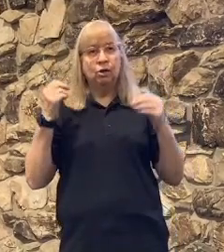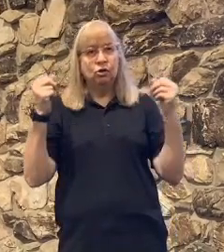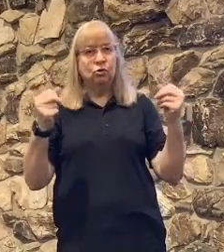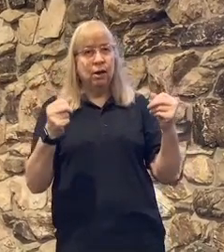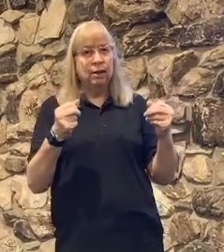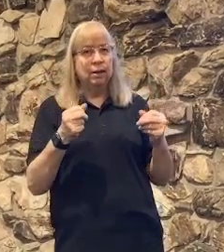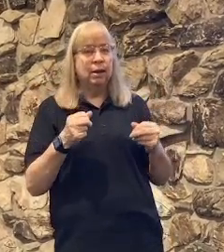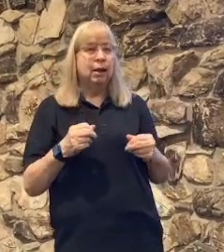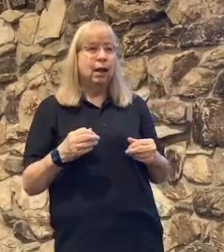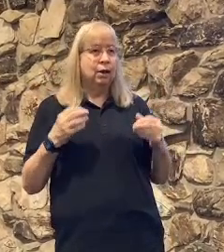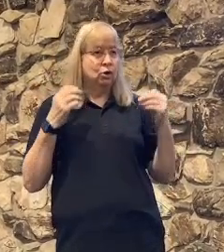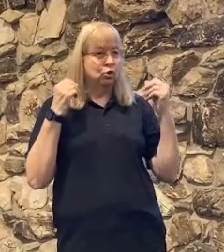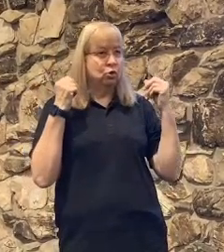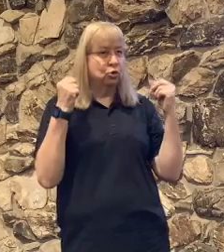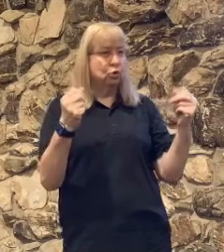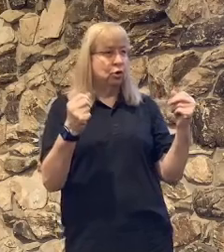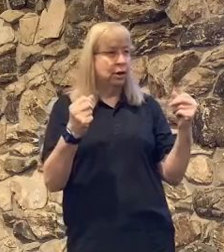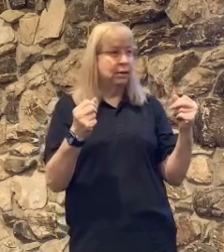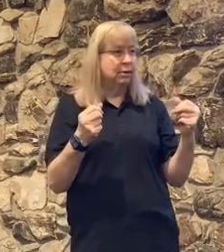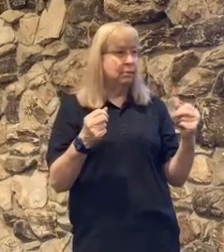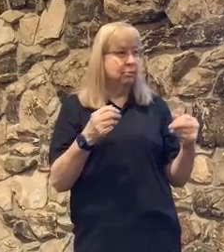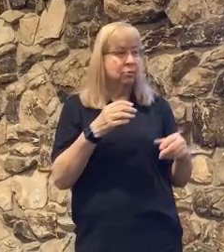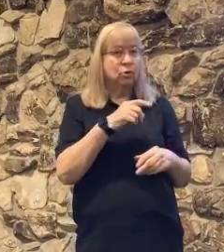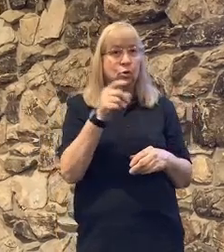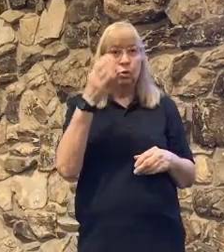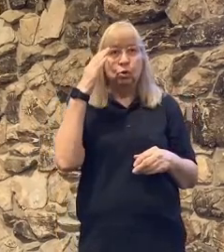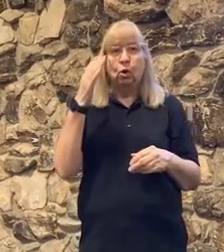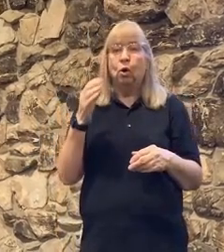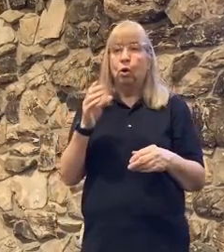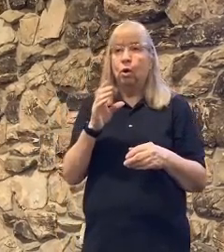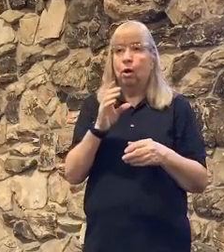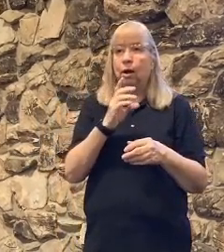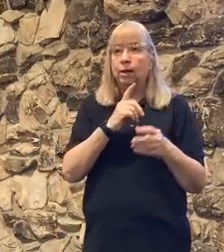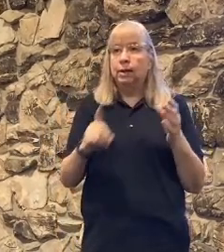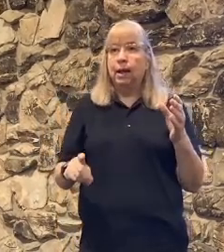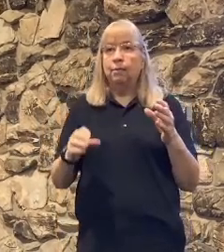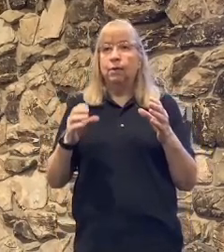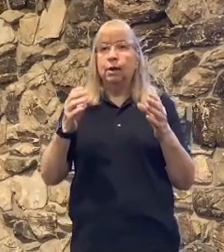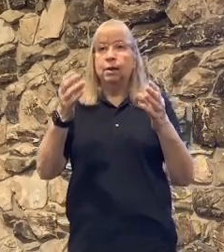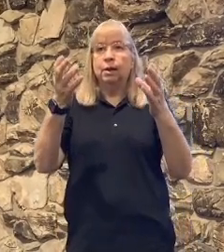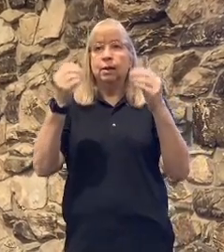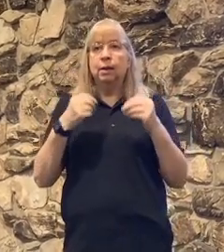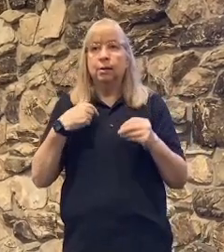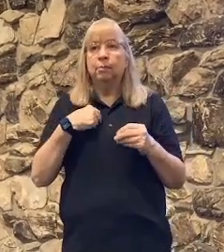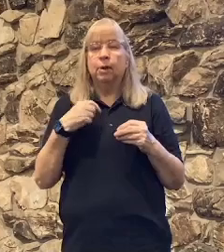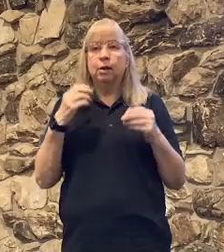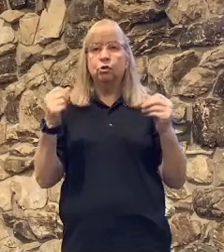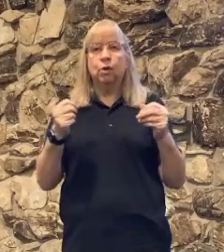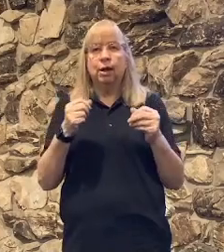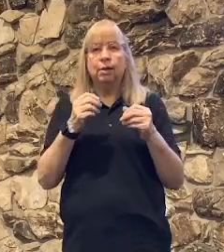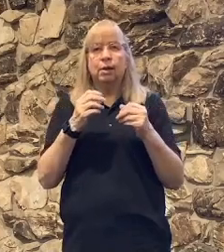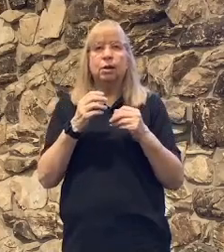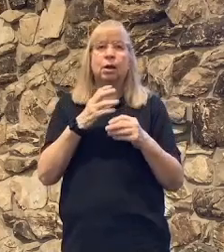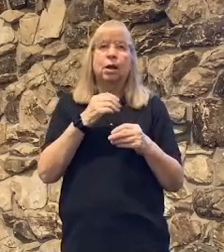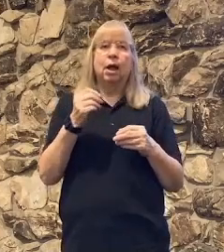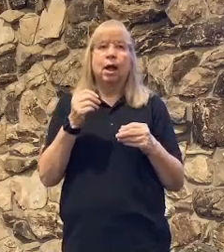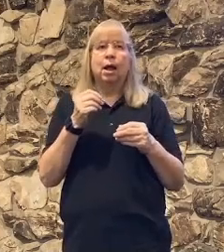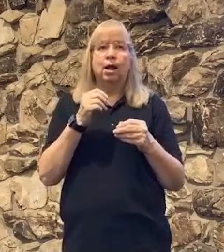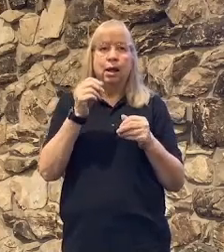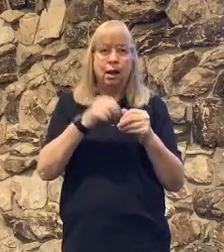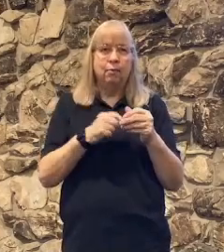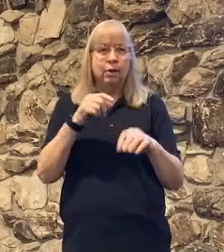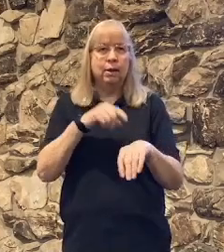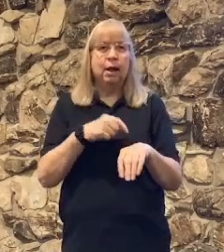courage. You know, David gives me strength and courage every time I think about him and that